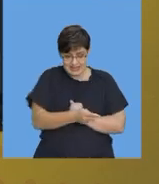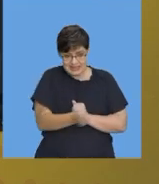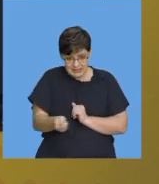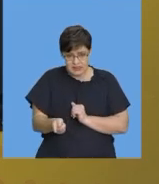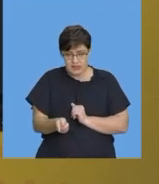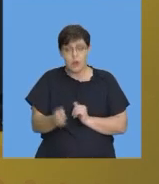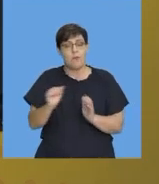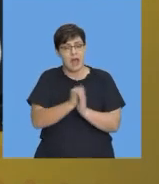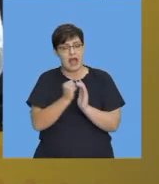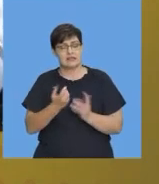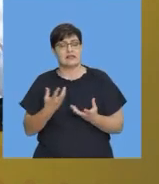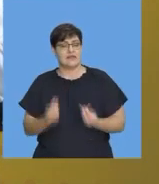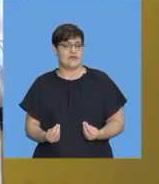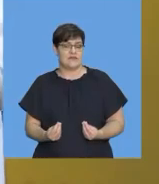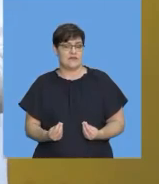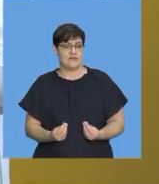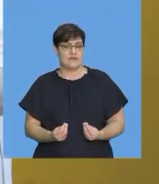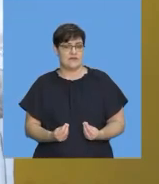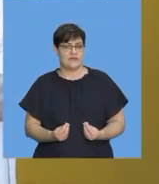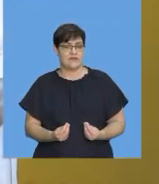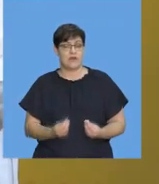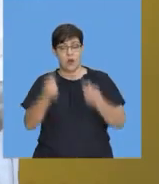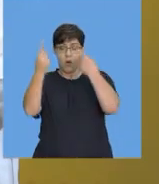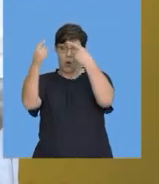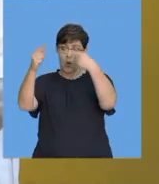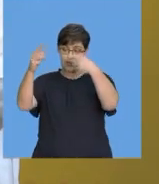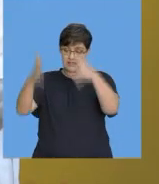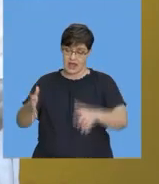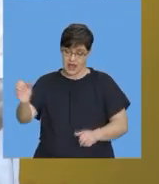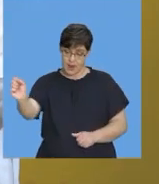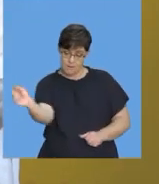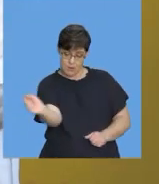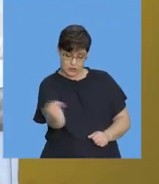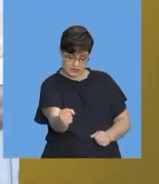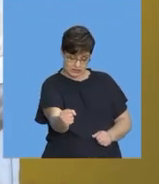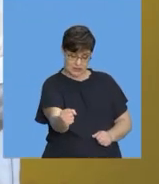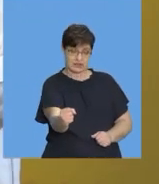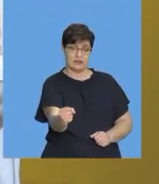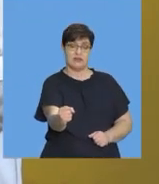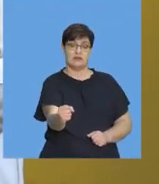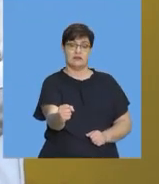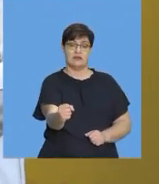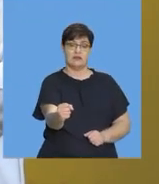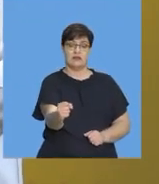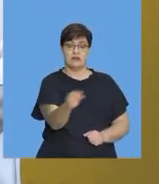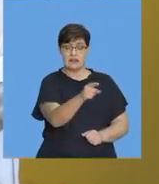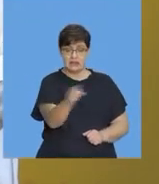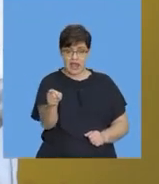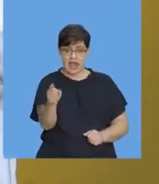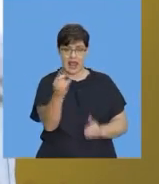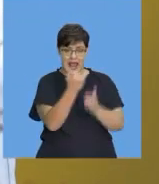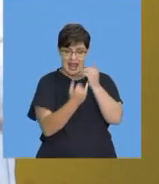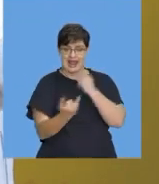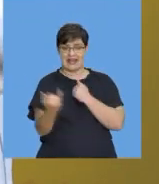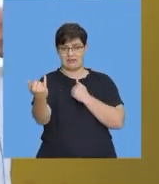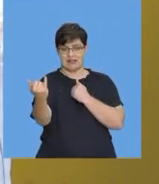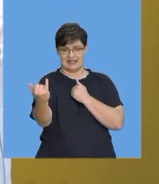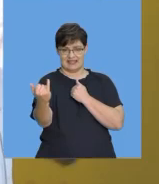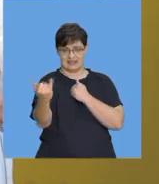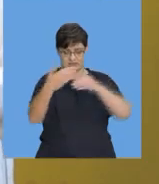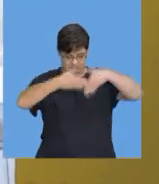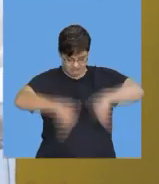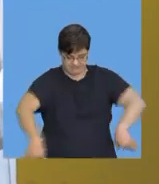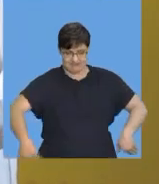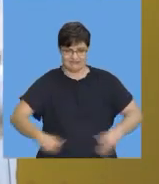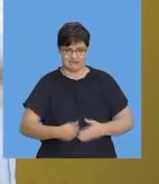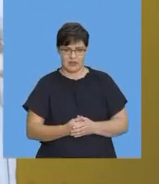have auditors that are appointed, right? And they are independent auditors. They are